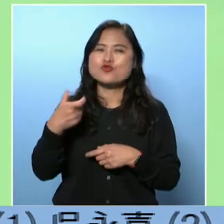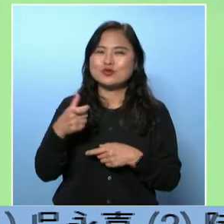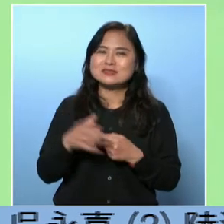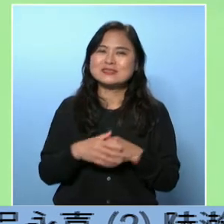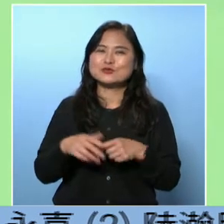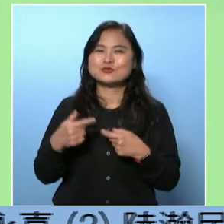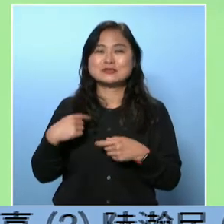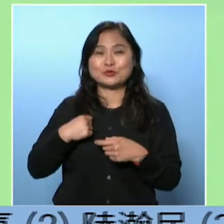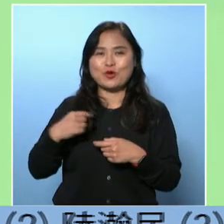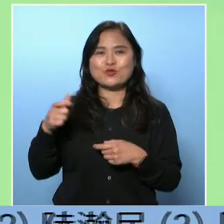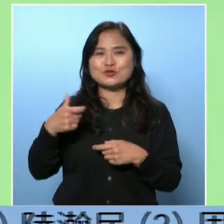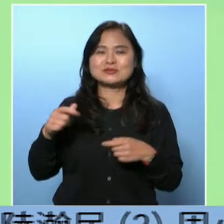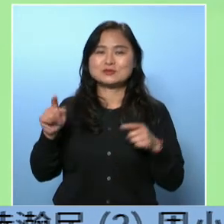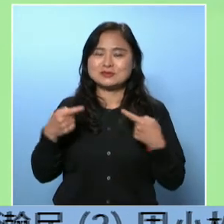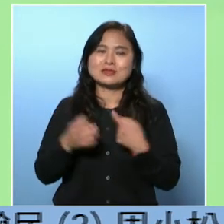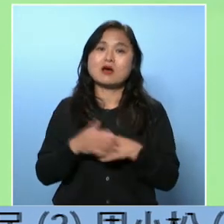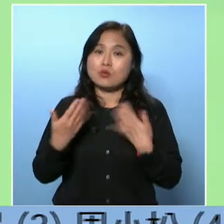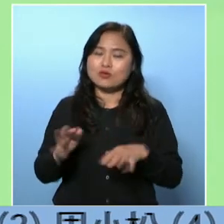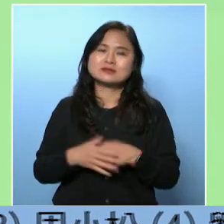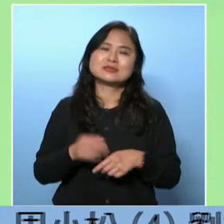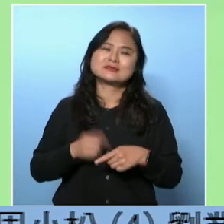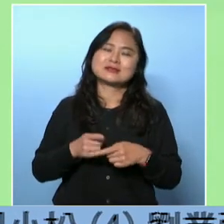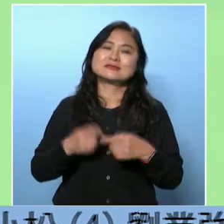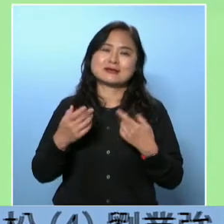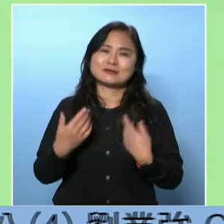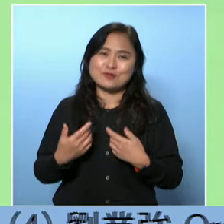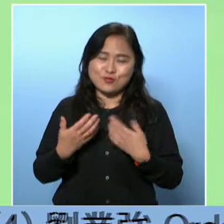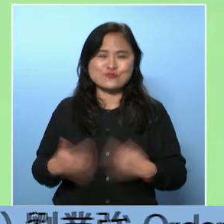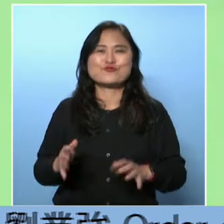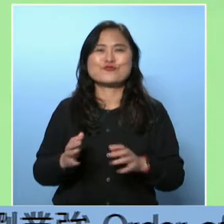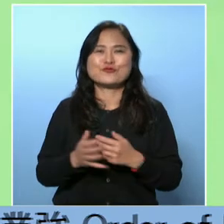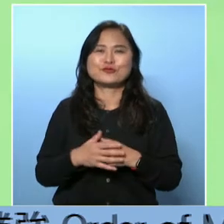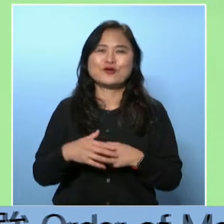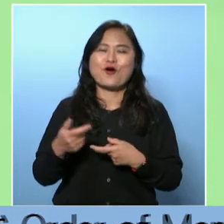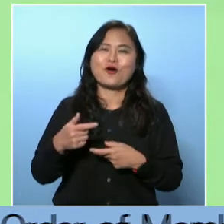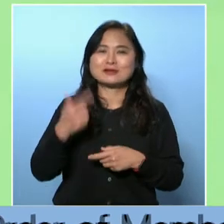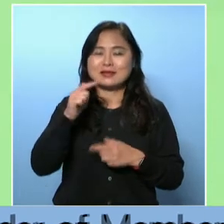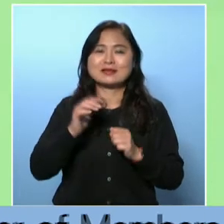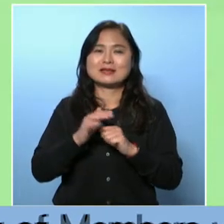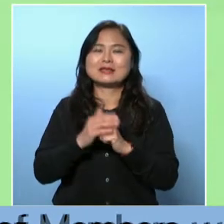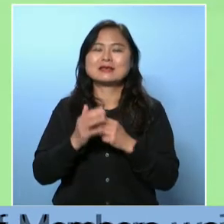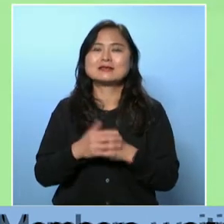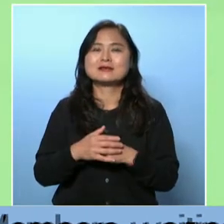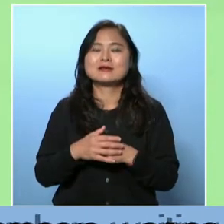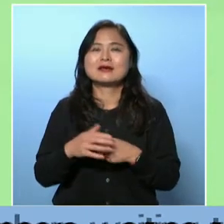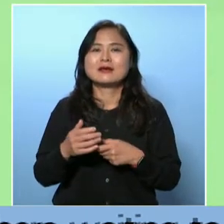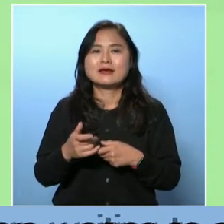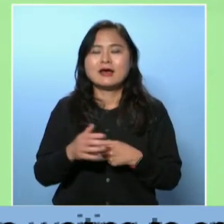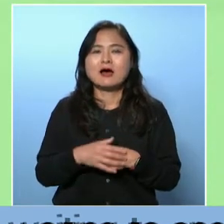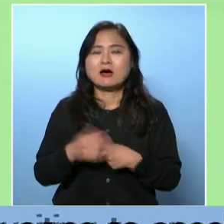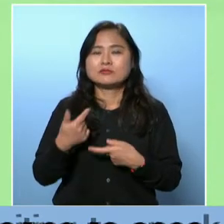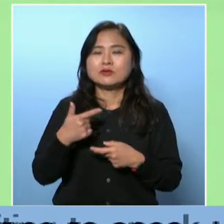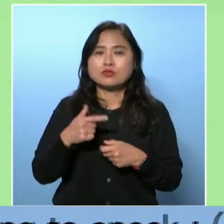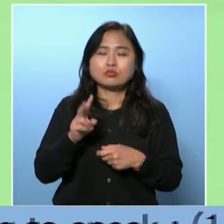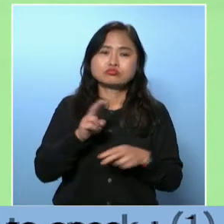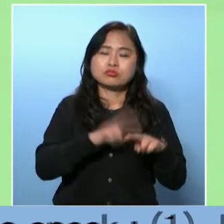saying goes, the Chinese New Year period is only over when we've passed the 15th day of the New Year. Now, this is not